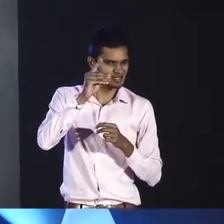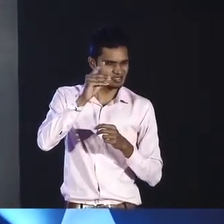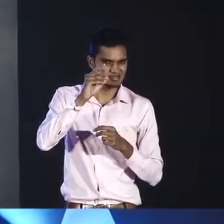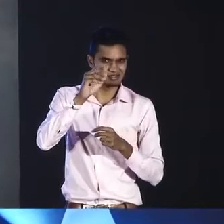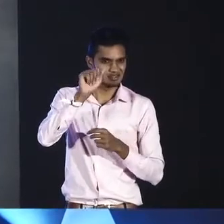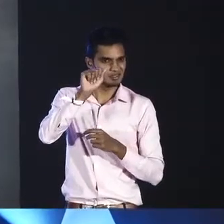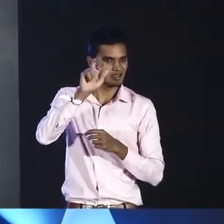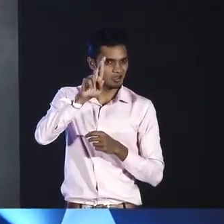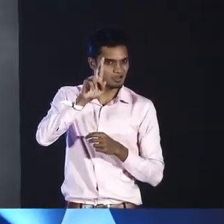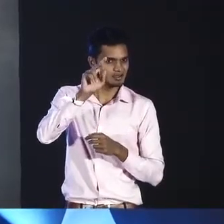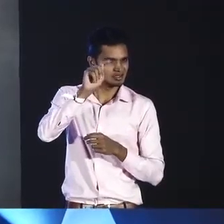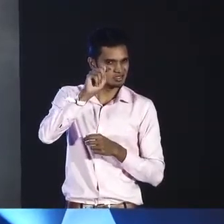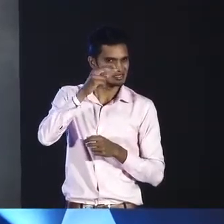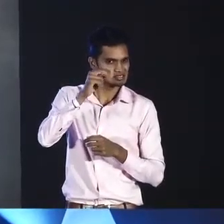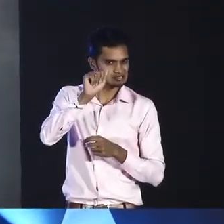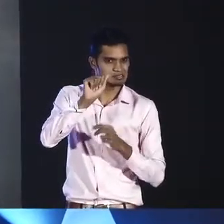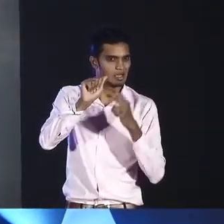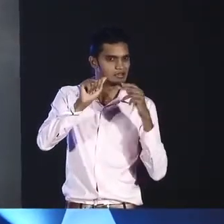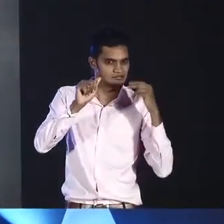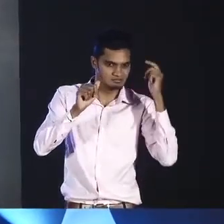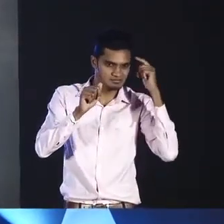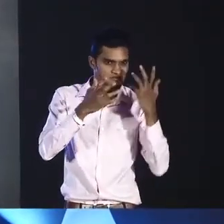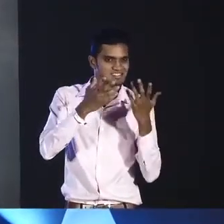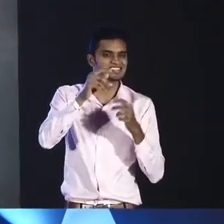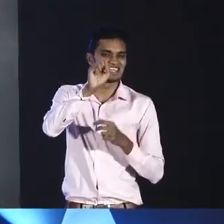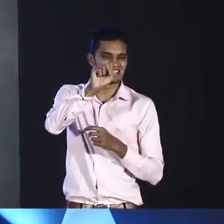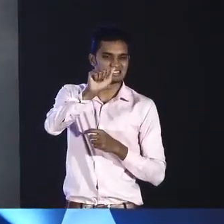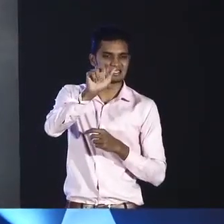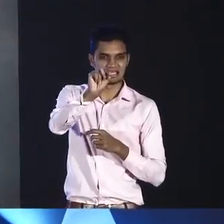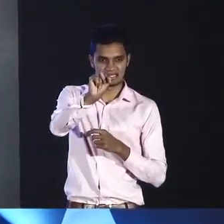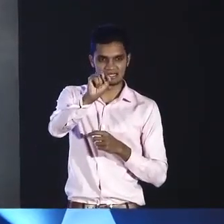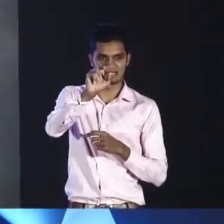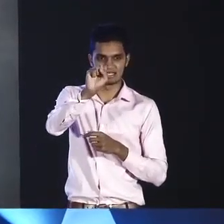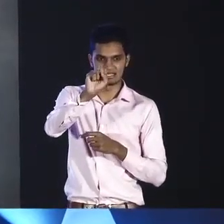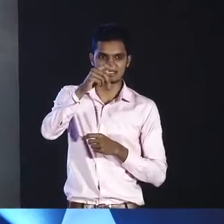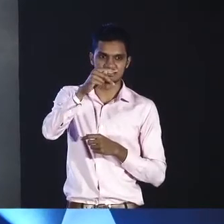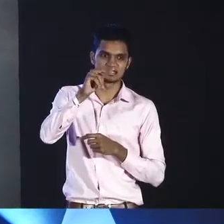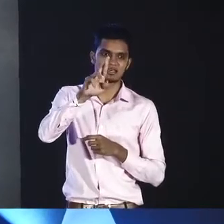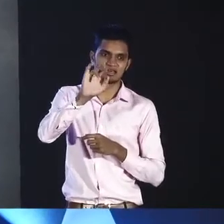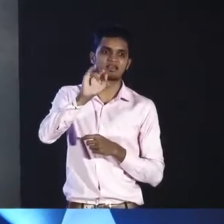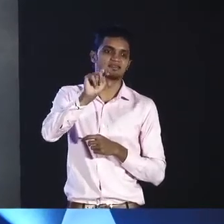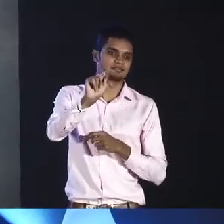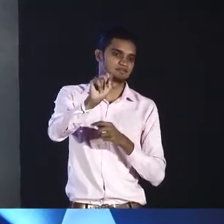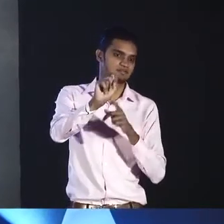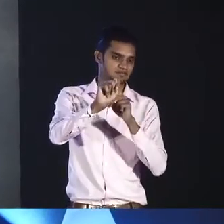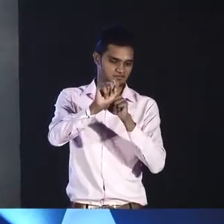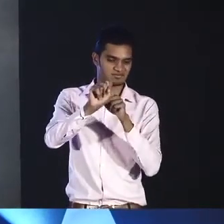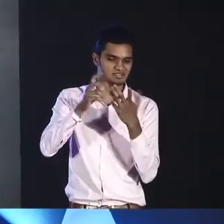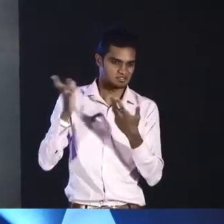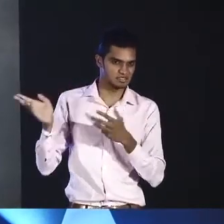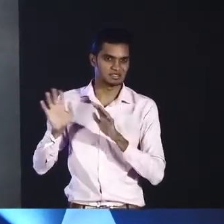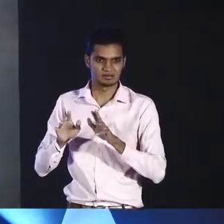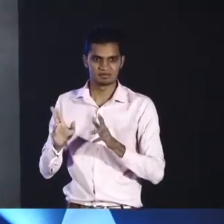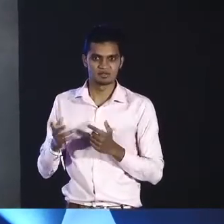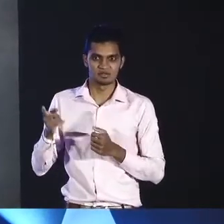you think, when you assume in a way which is positive, that is called as vitarka. And that's what I'm urging all of you all to